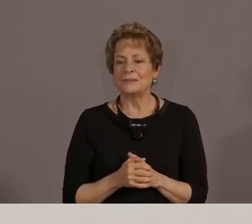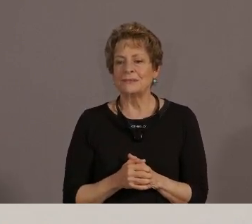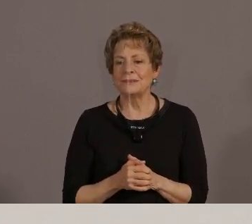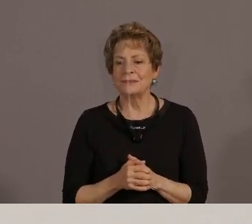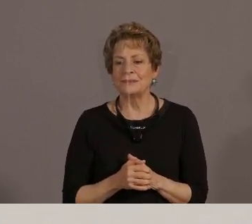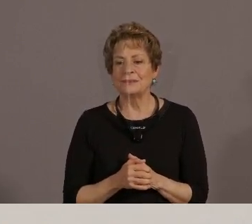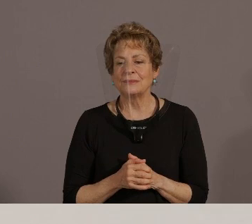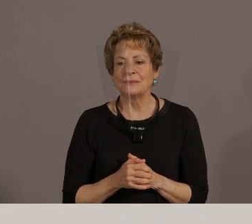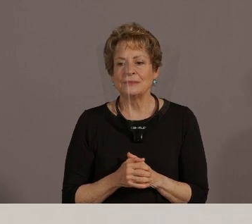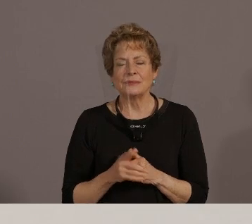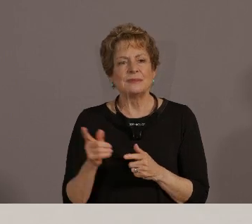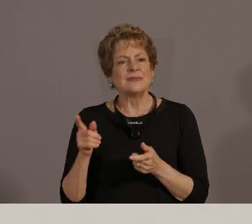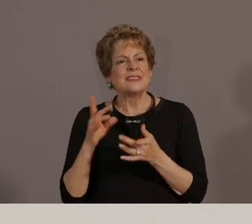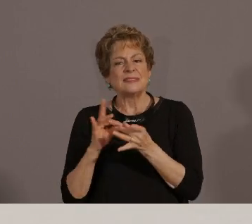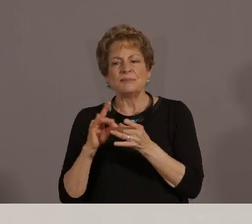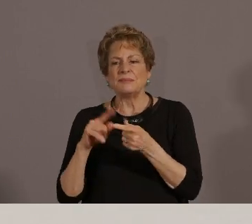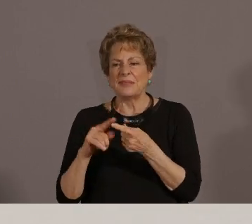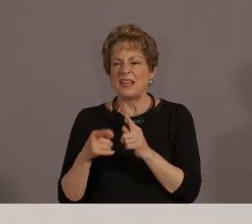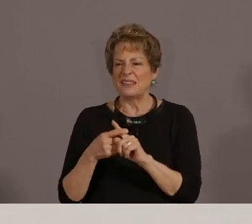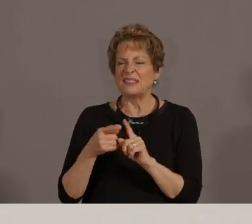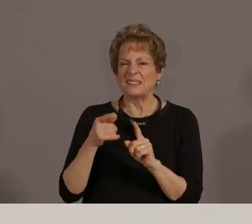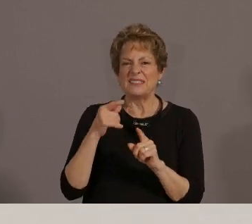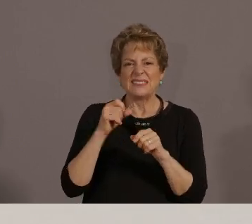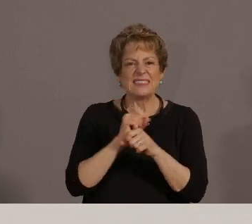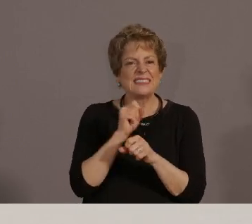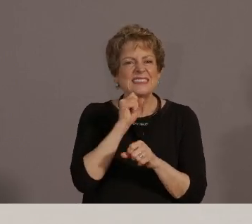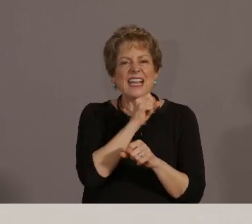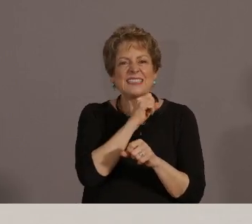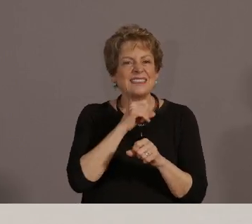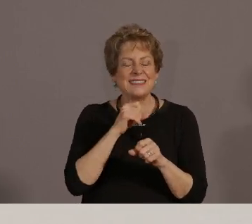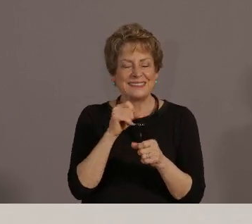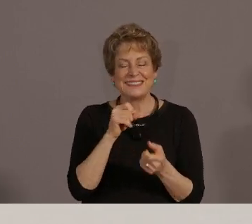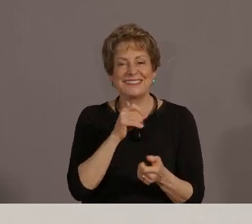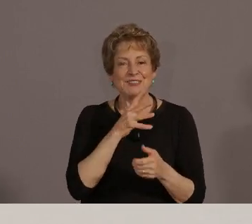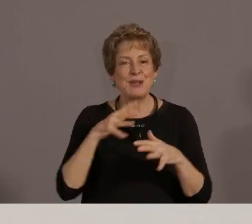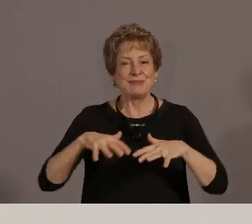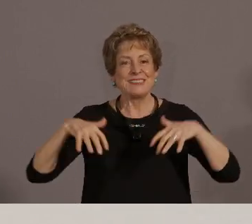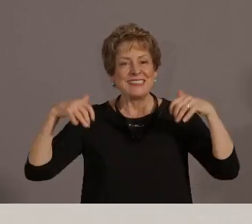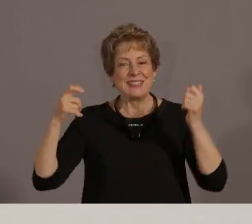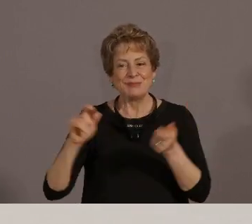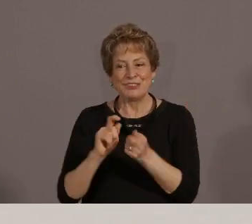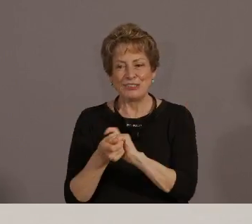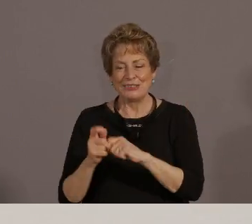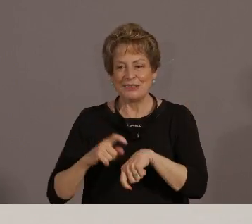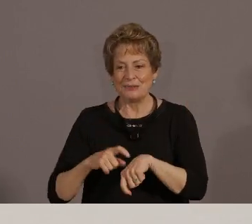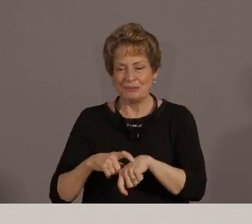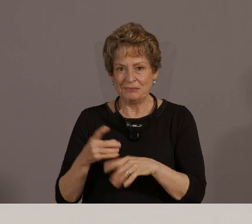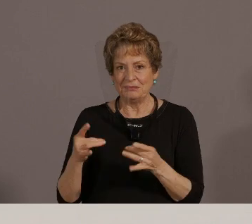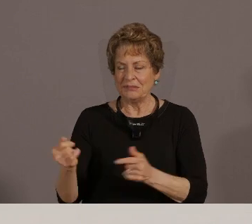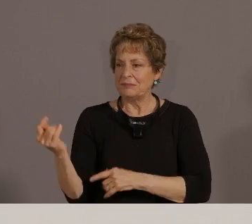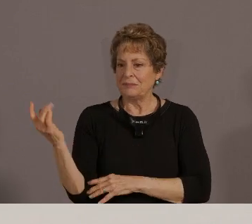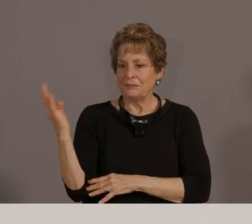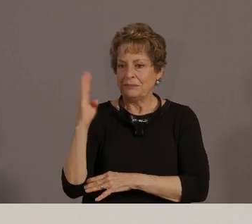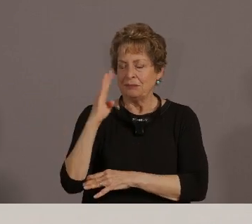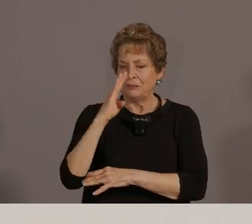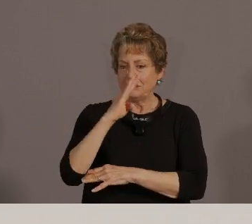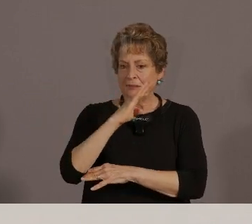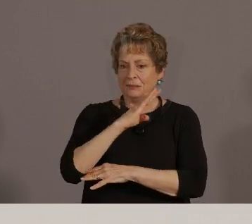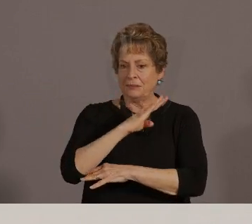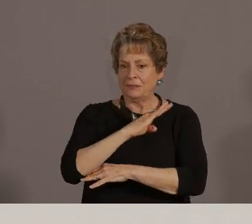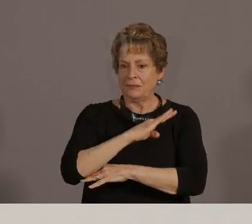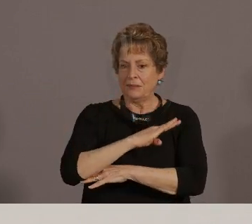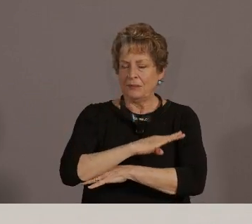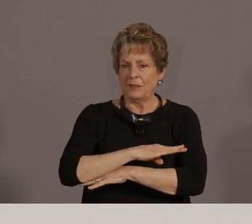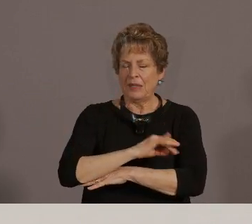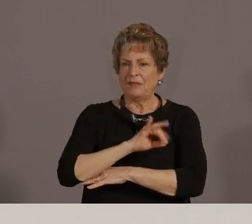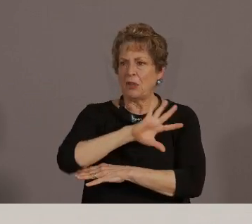great job in getting so many people throughout, the day. So do you think this is going to perhaps slow down just because you're going to